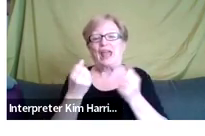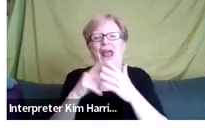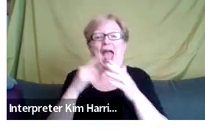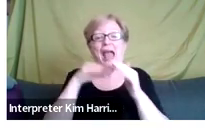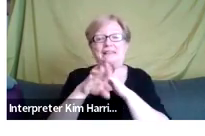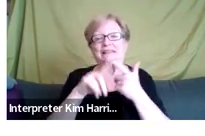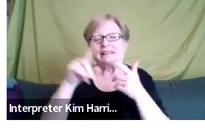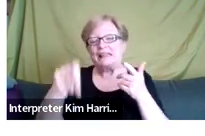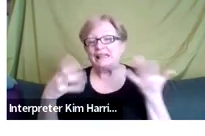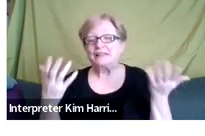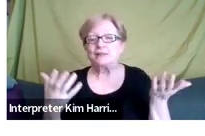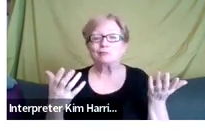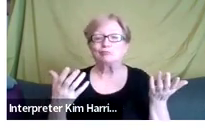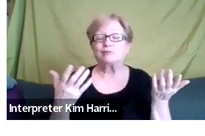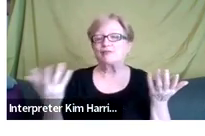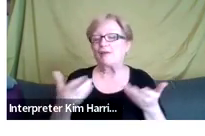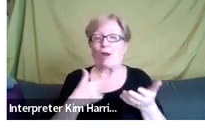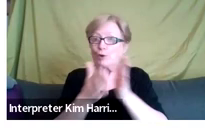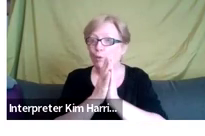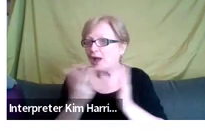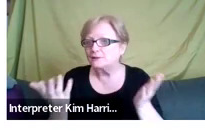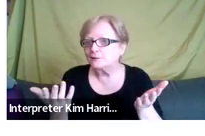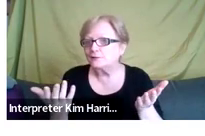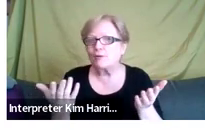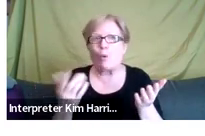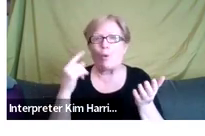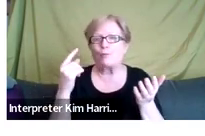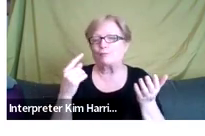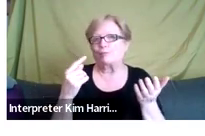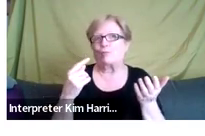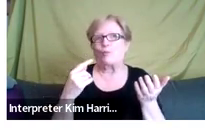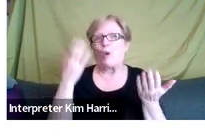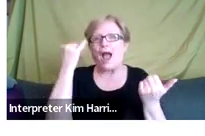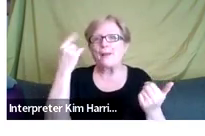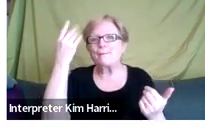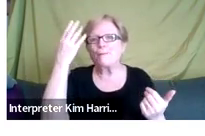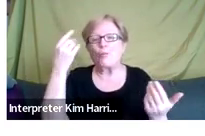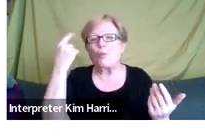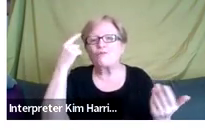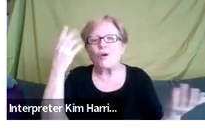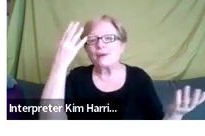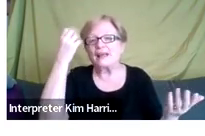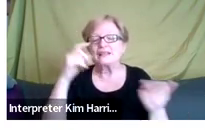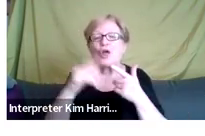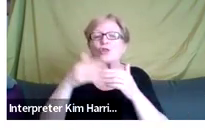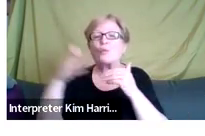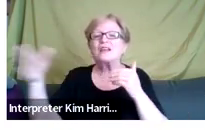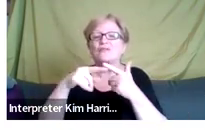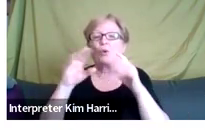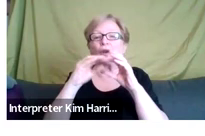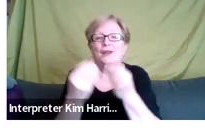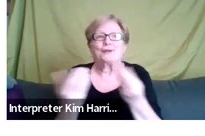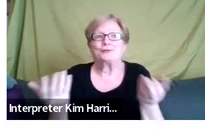they have requested simply because the rest of the organization may